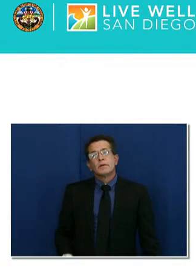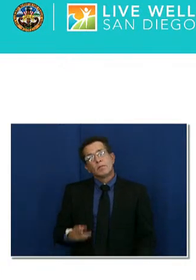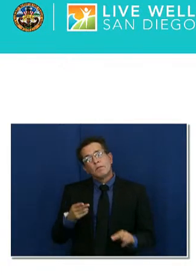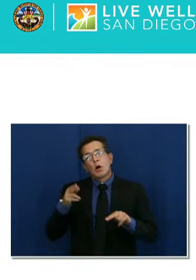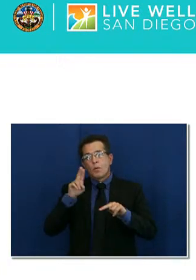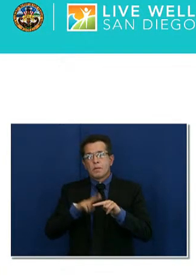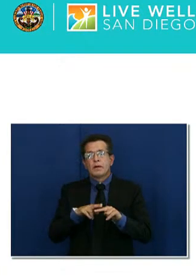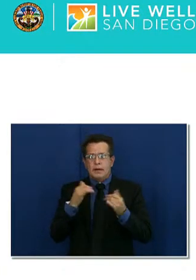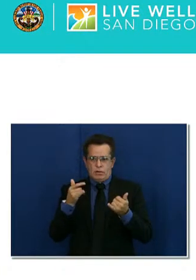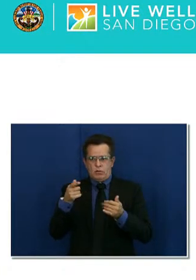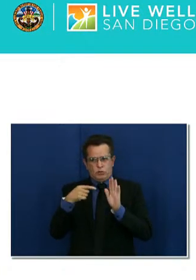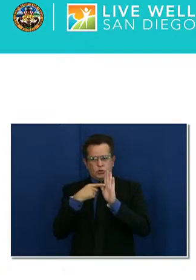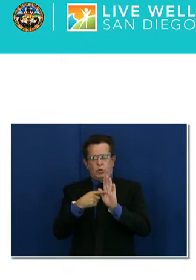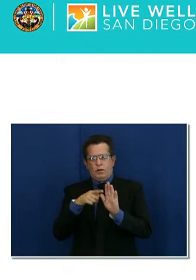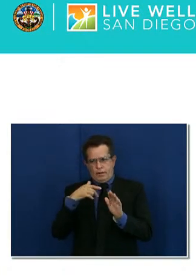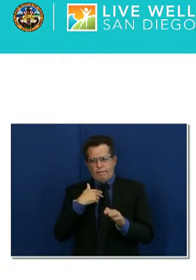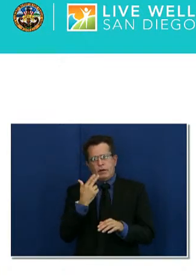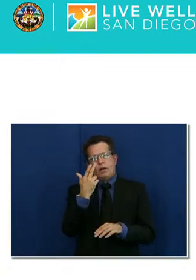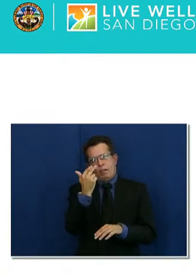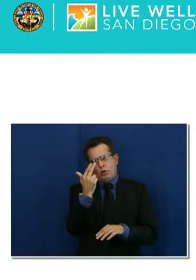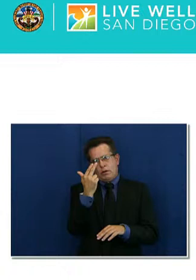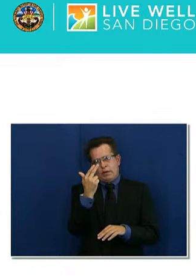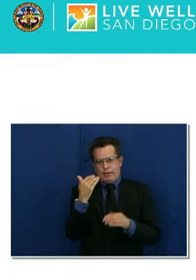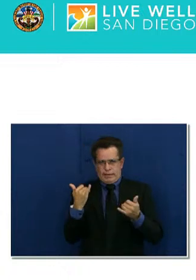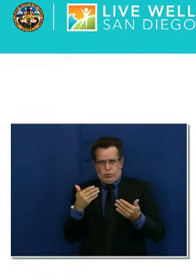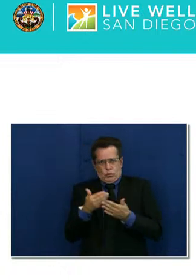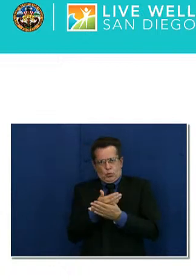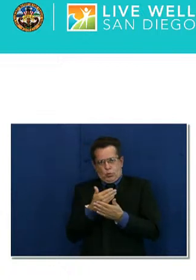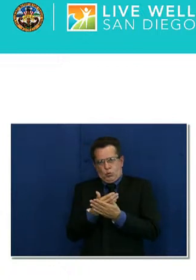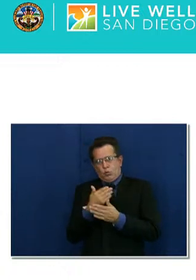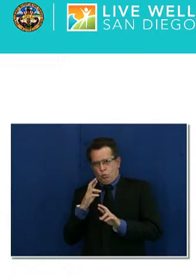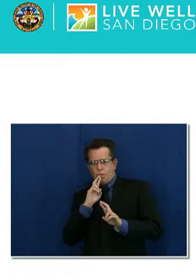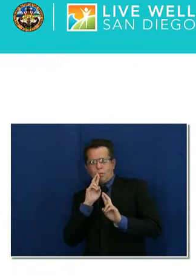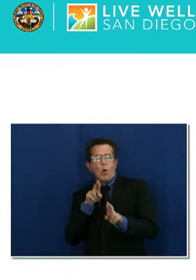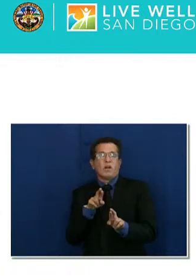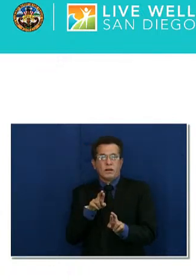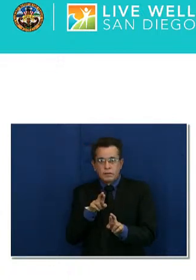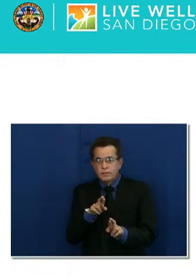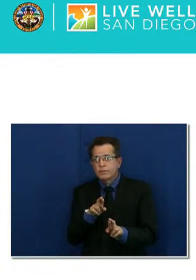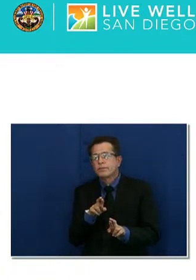Thank you. There are 13 additional outbreaks reported,